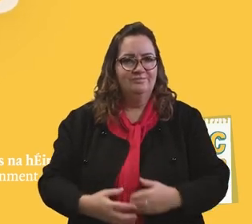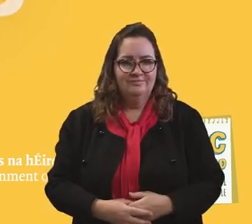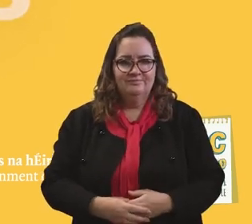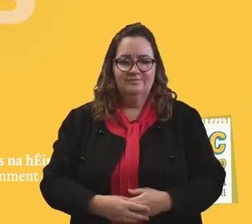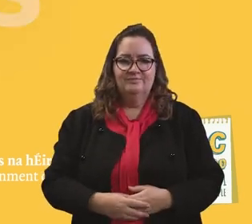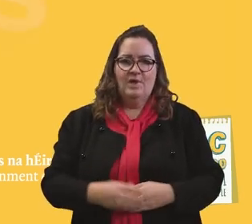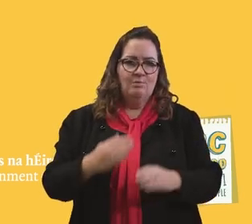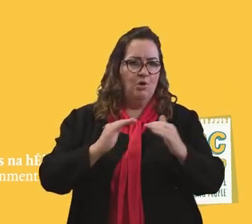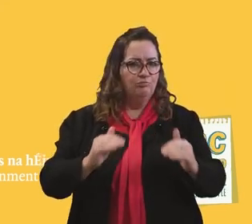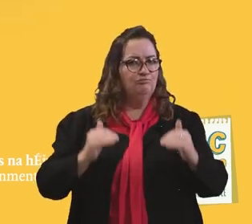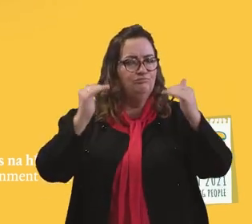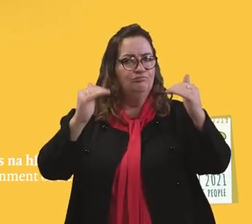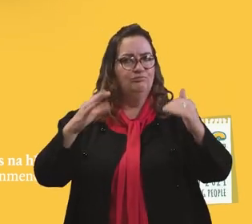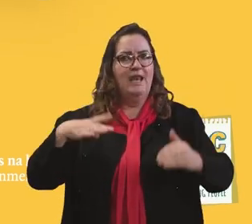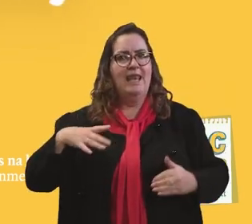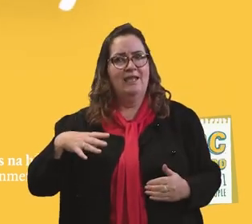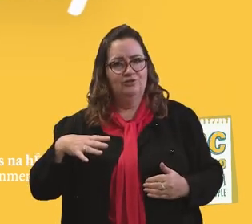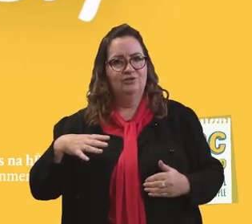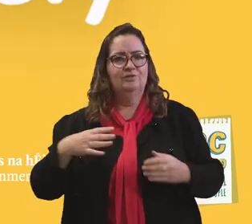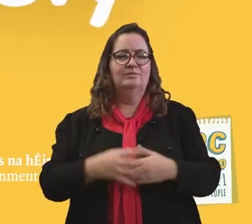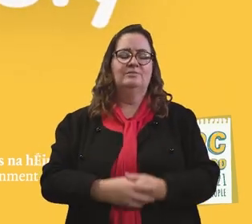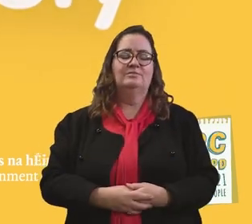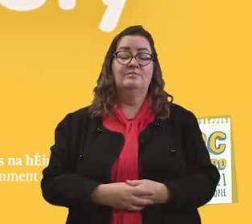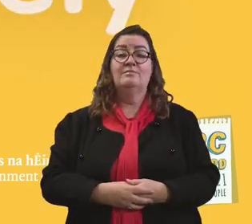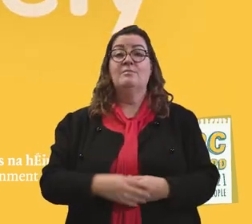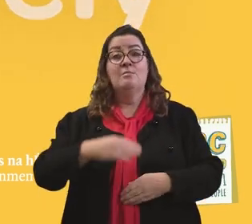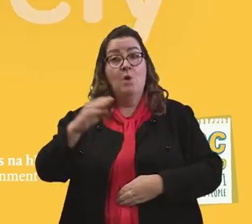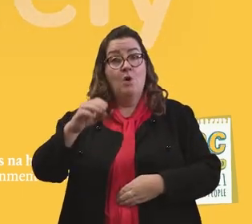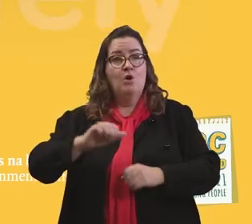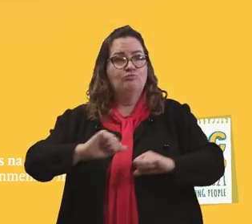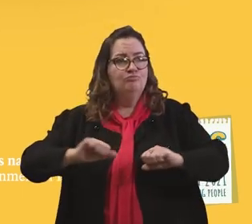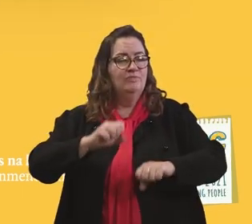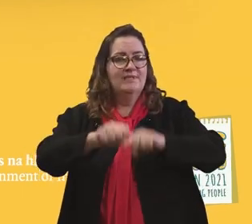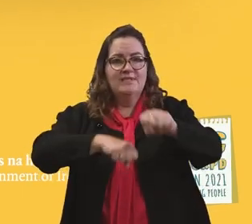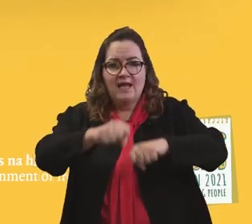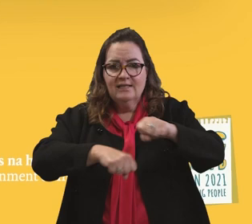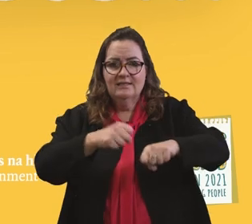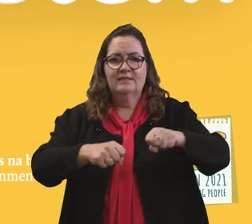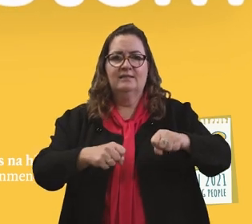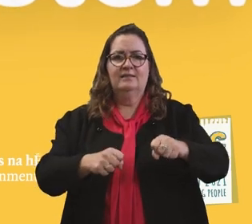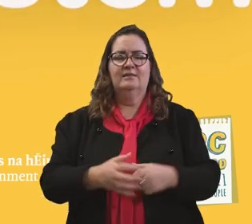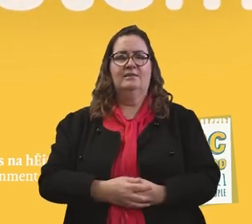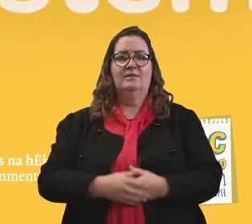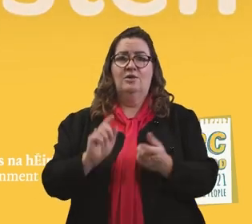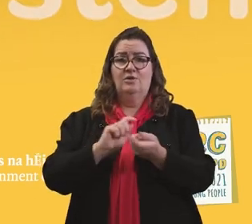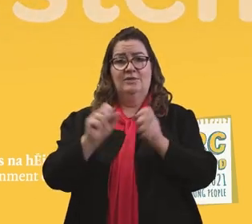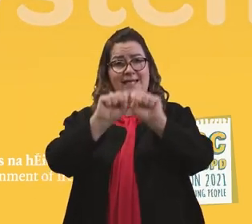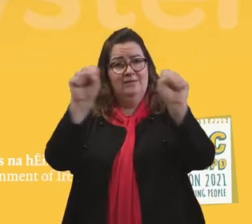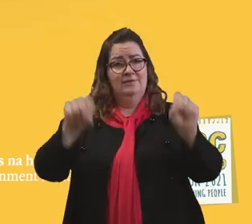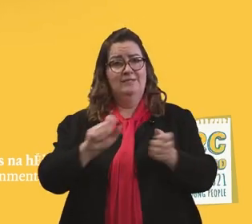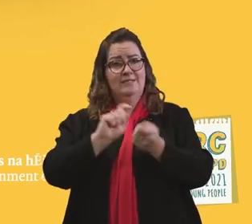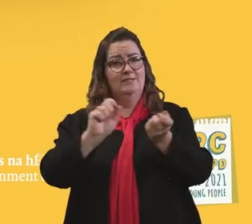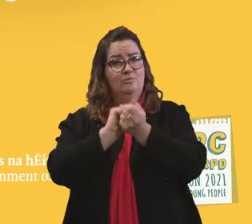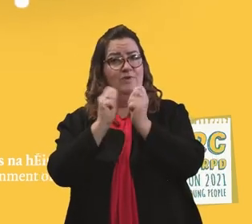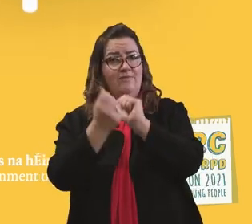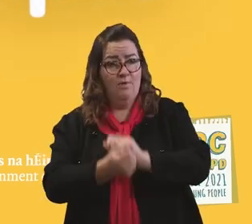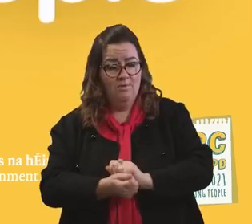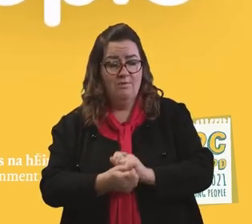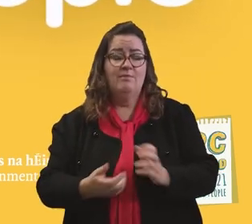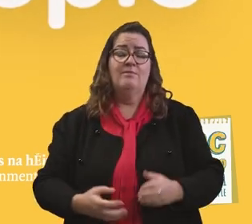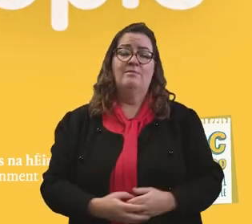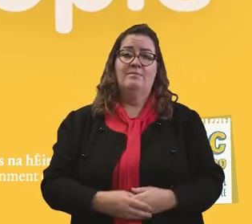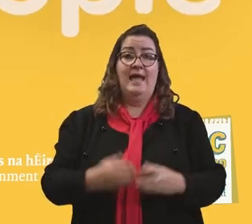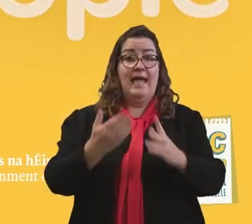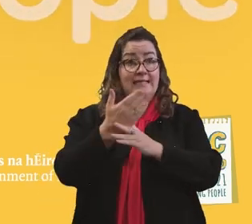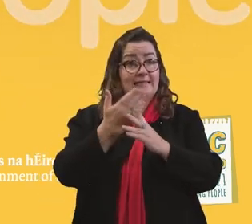facilities. More space for cycling safely. Reform of the education system. Accessibility for